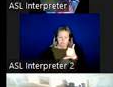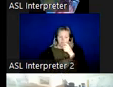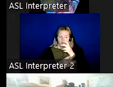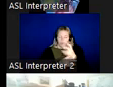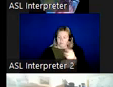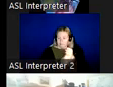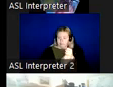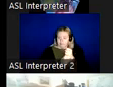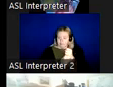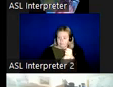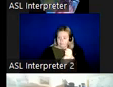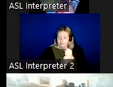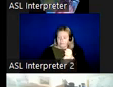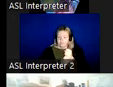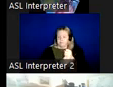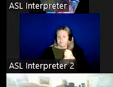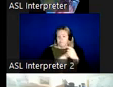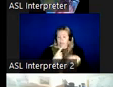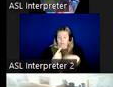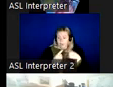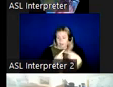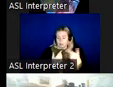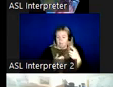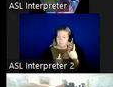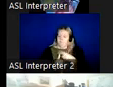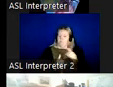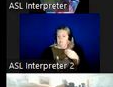whenever they're able to get some funding.